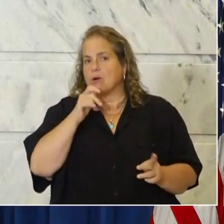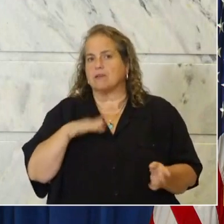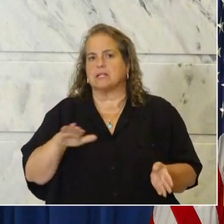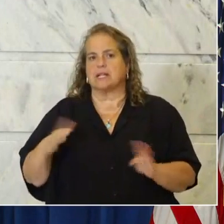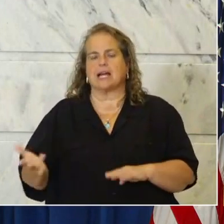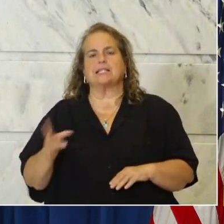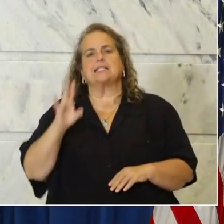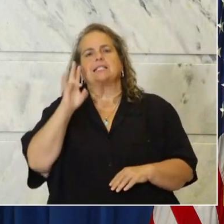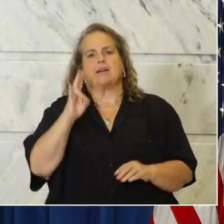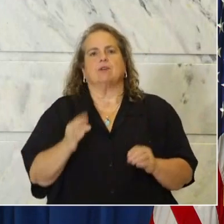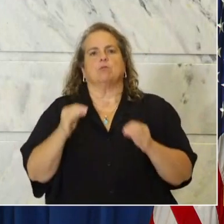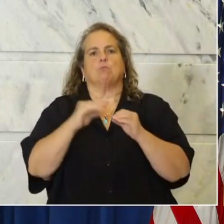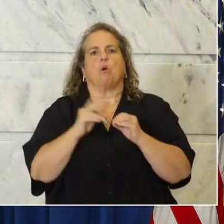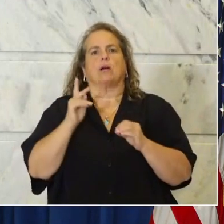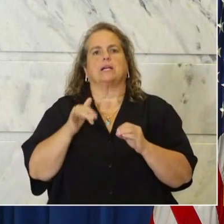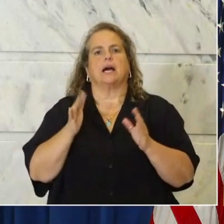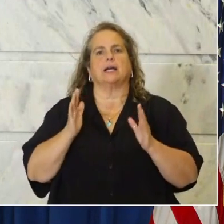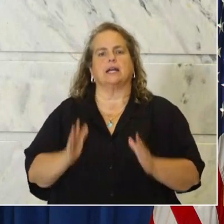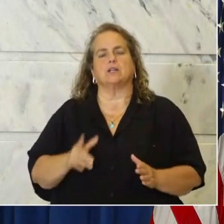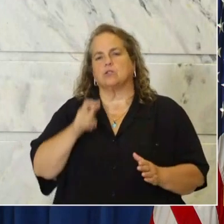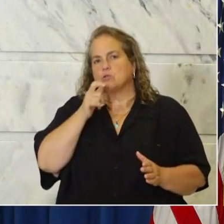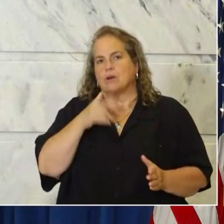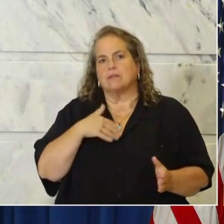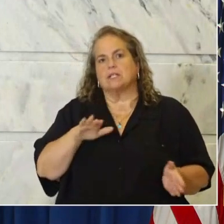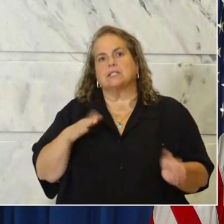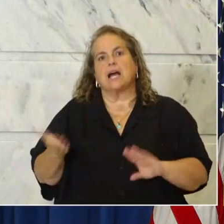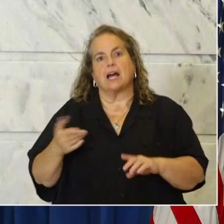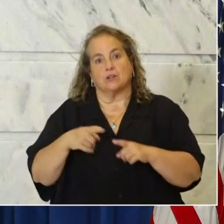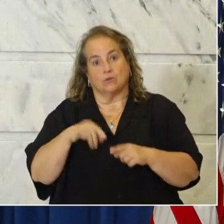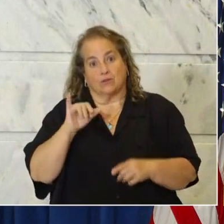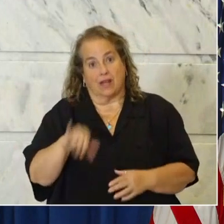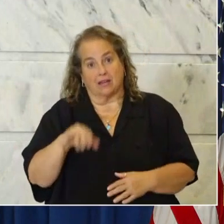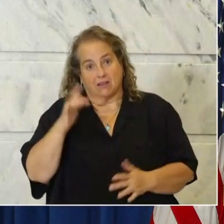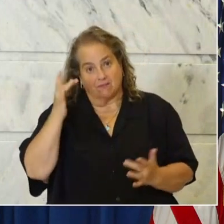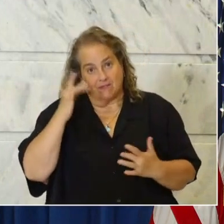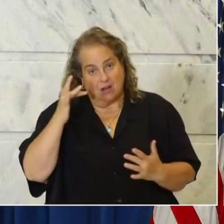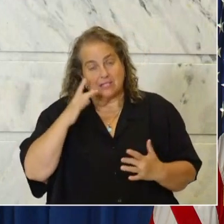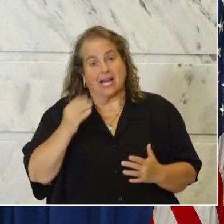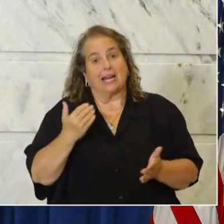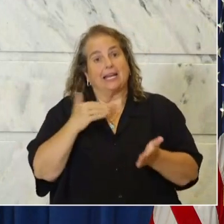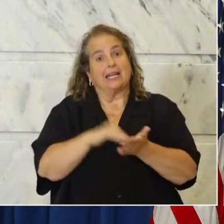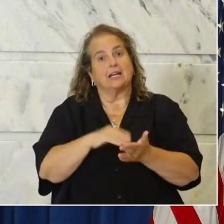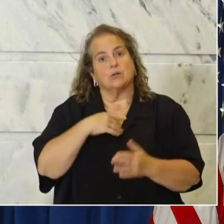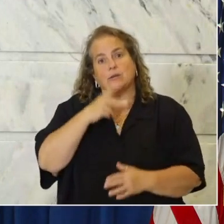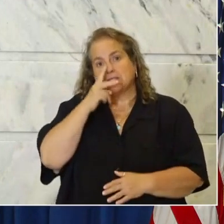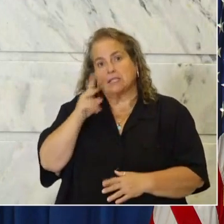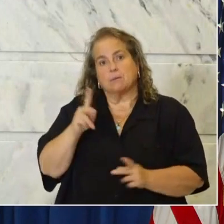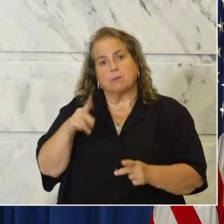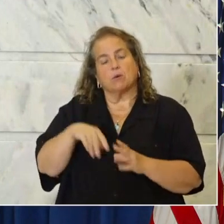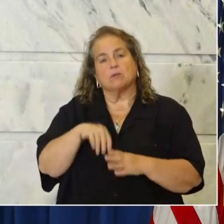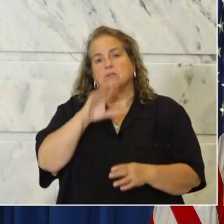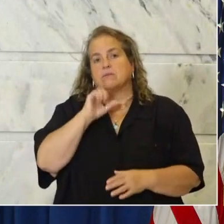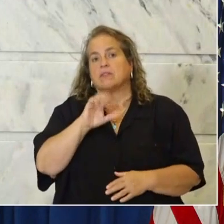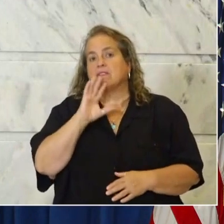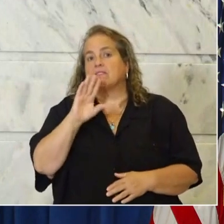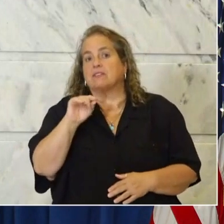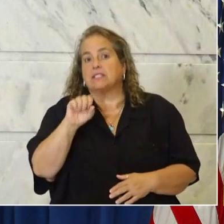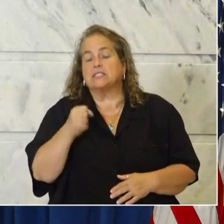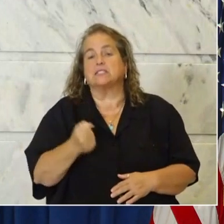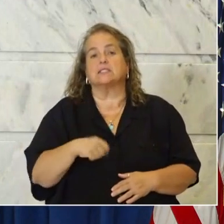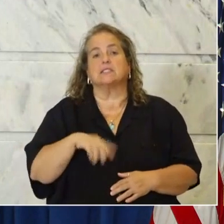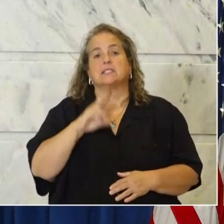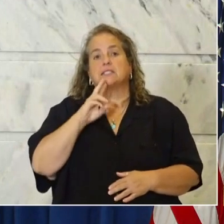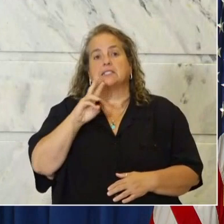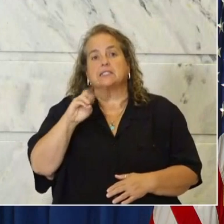more Kentuckians that we have lost to this virus. And again, we see people in their 50s and in their 60s in this list